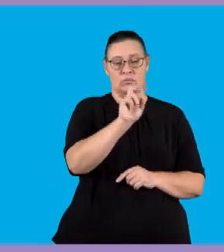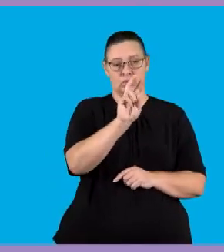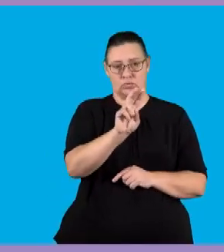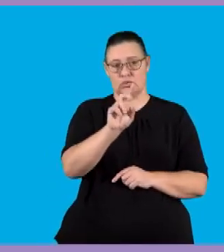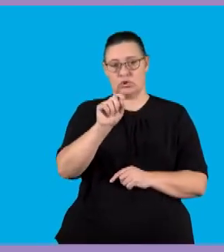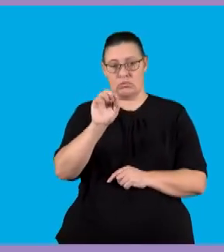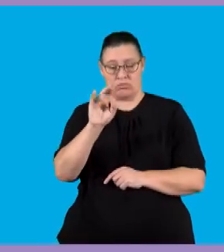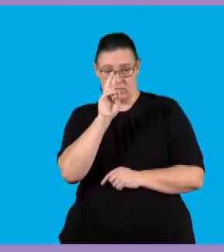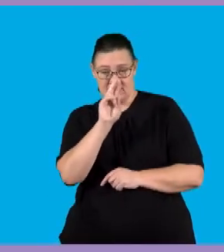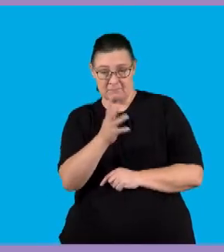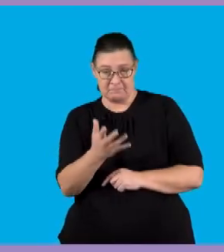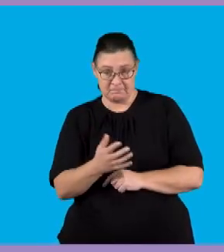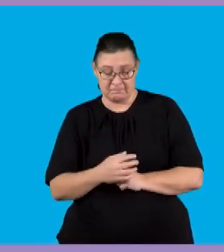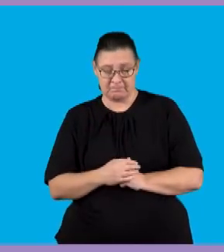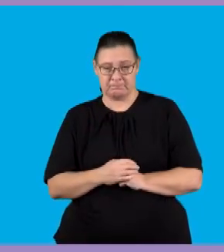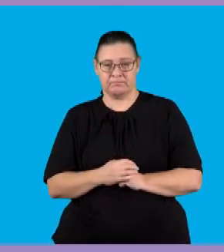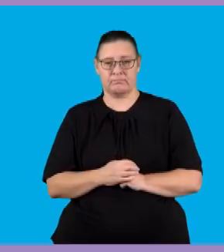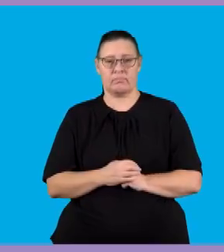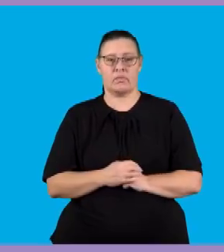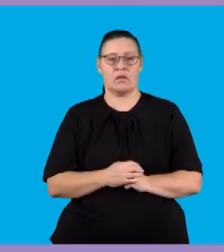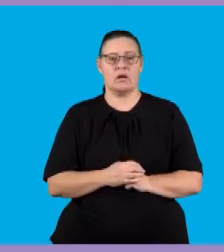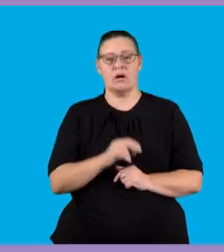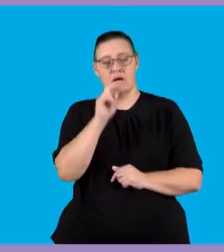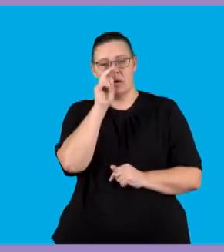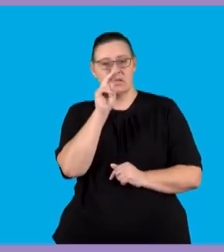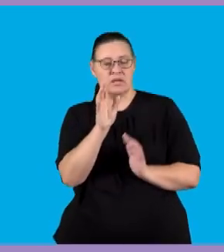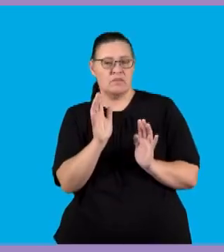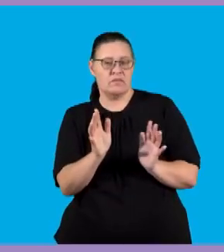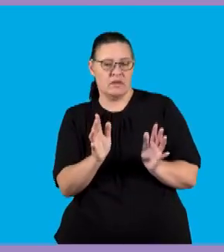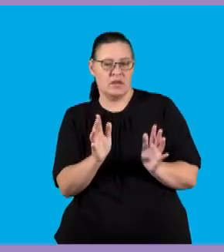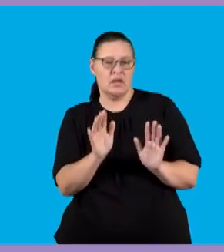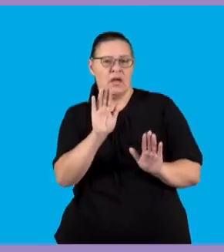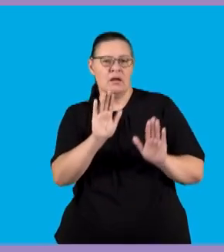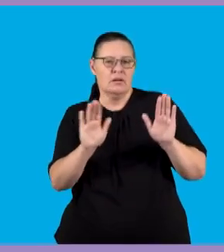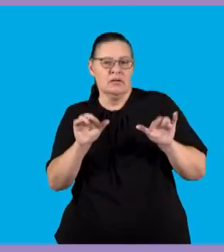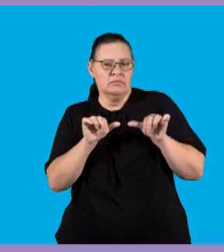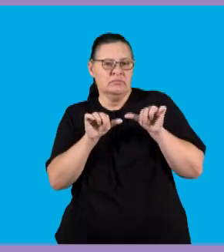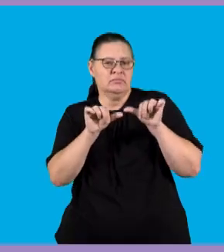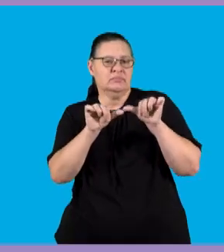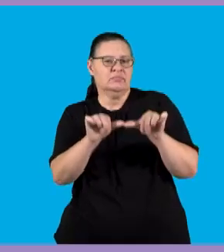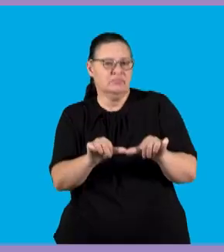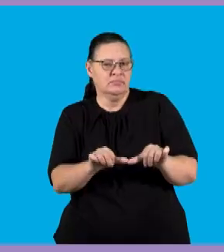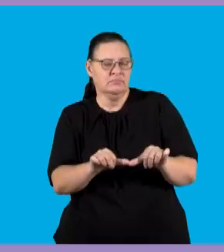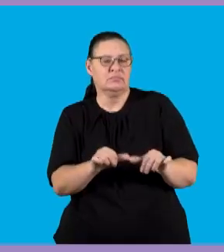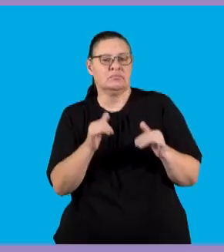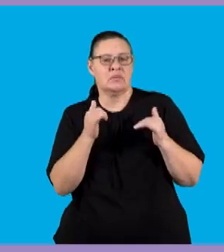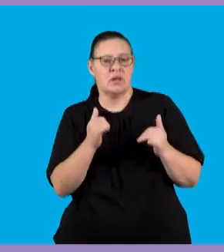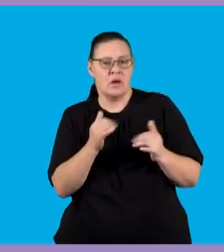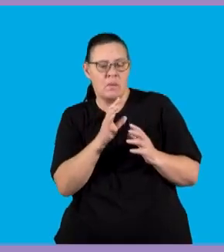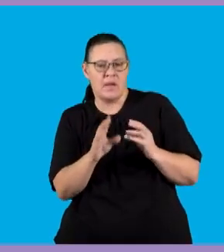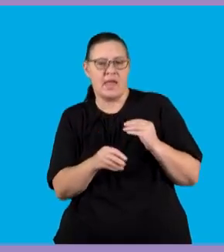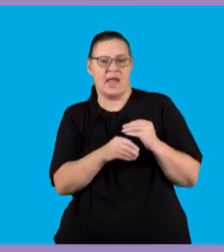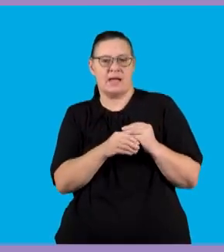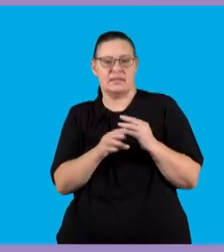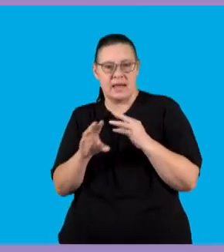term, this is the second term, and this, of course, is the third term. And as we can see how this pattern moves along, we